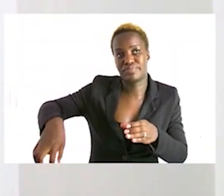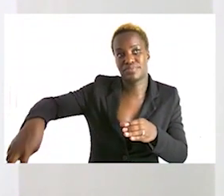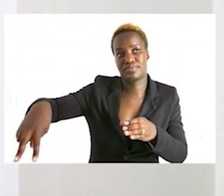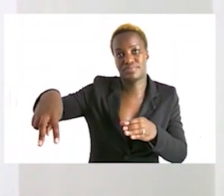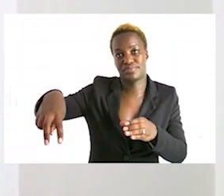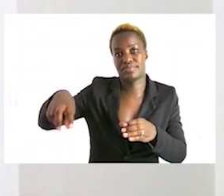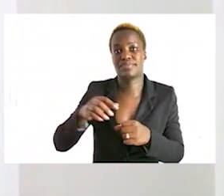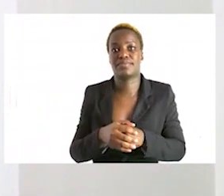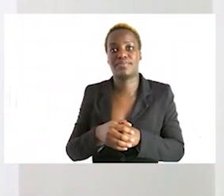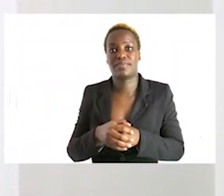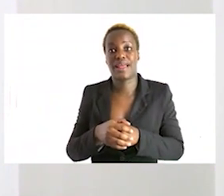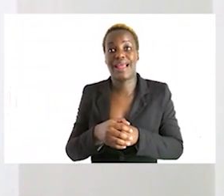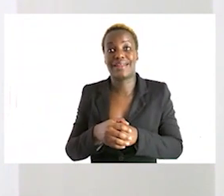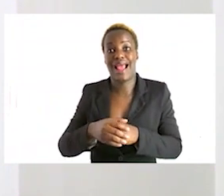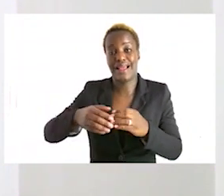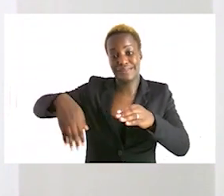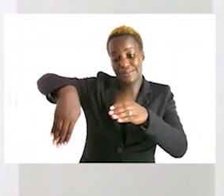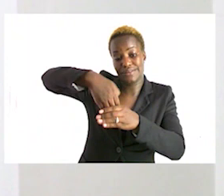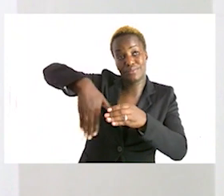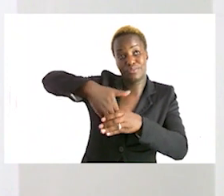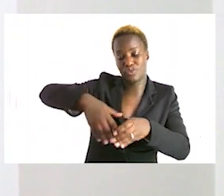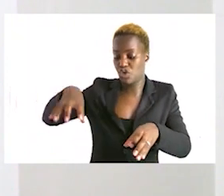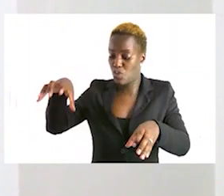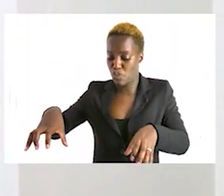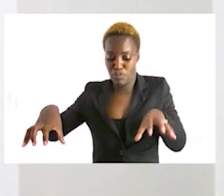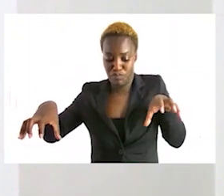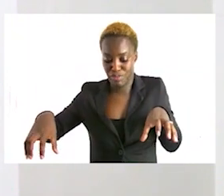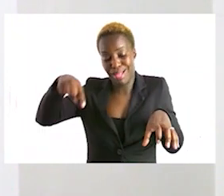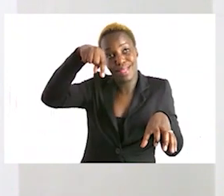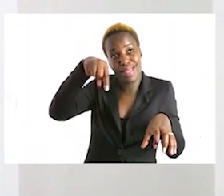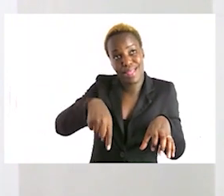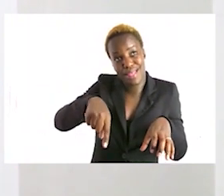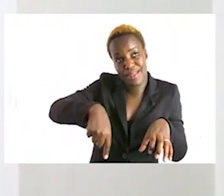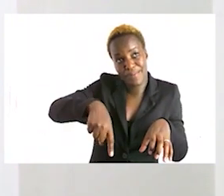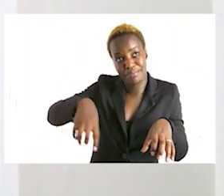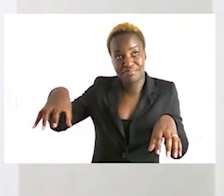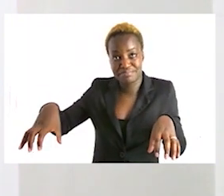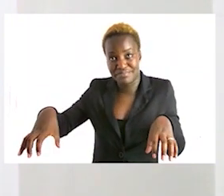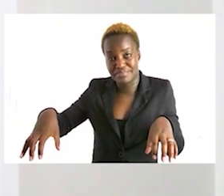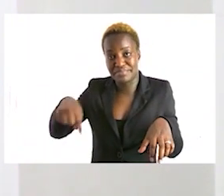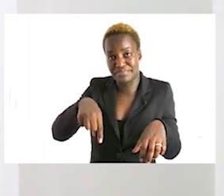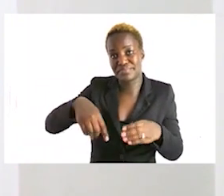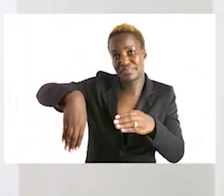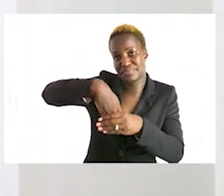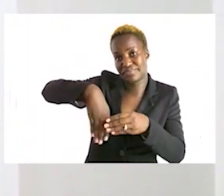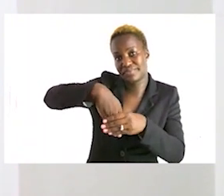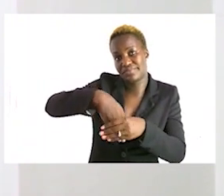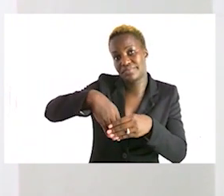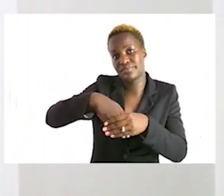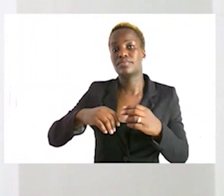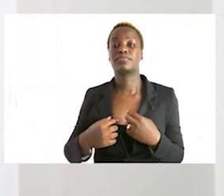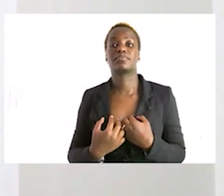In between. Very good, Landre. It's in between of the two boxes. So the prepositions basically tells us